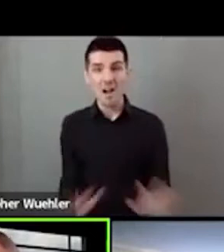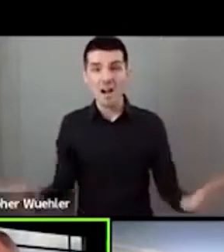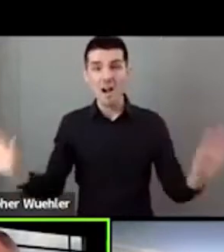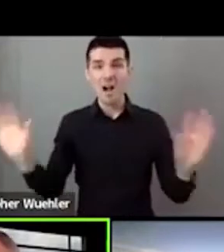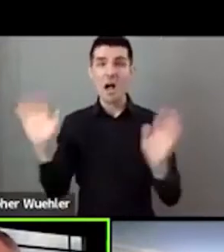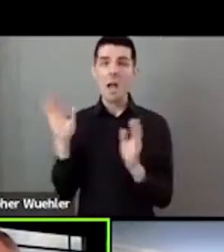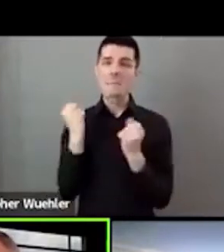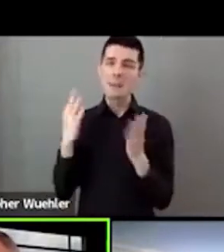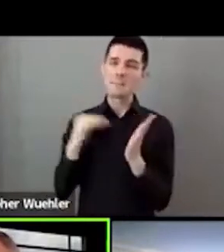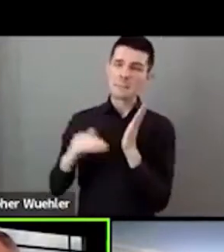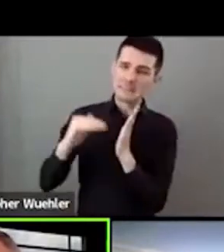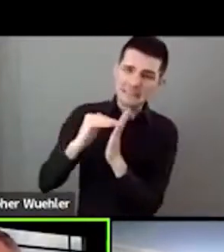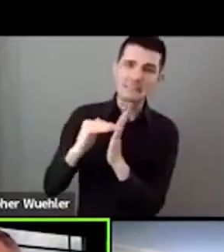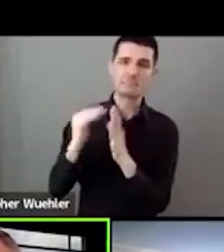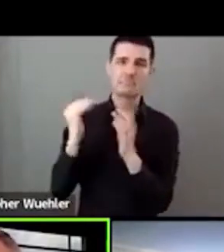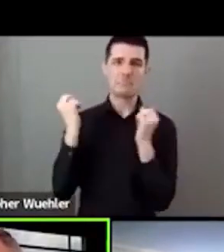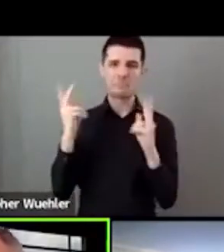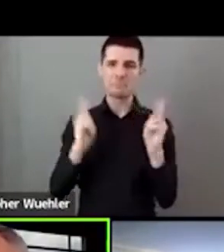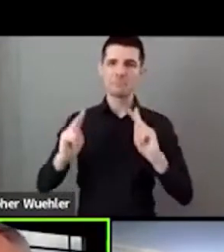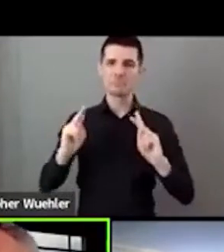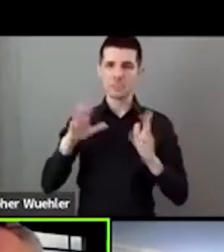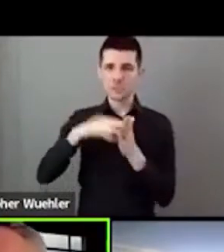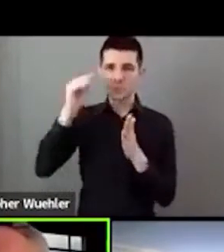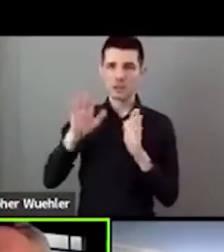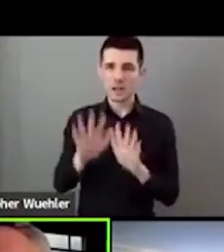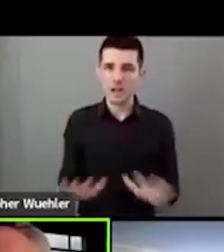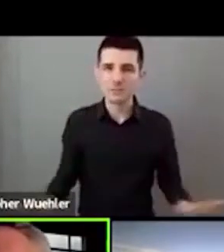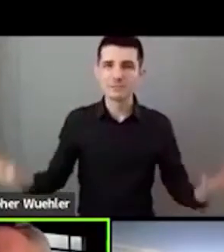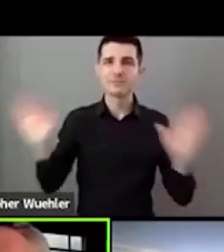student devices that are in demand across